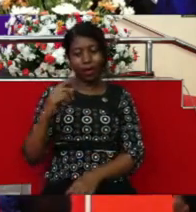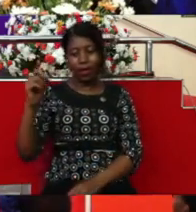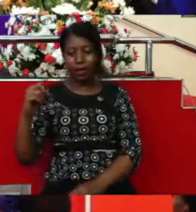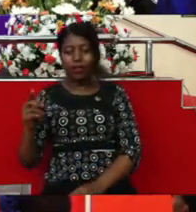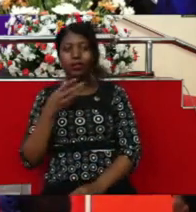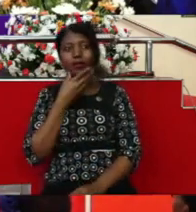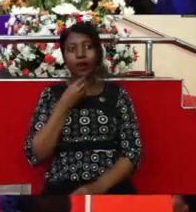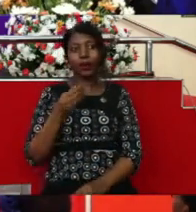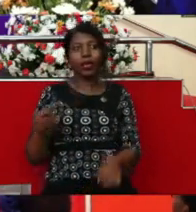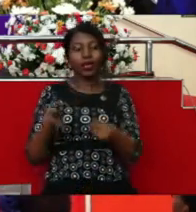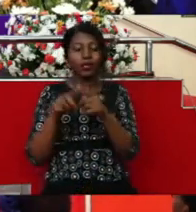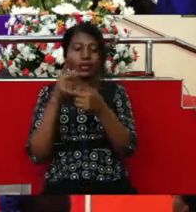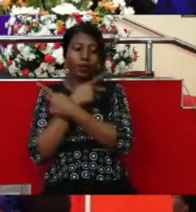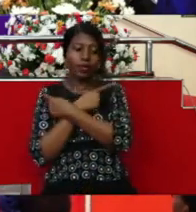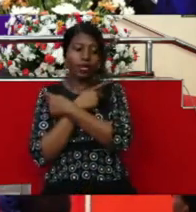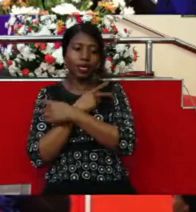Kasarani Roisabu areas.